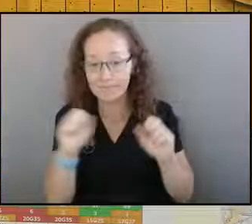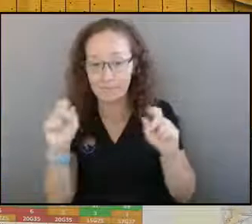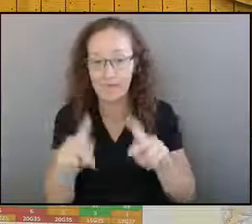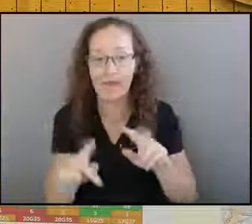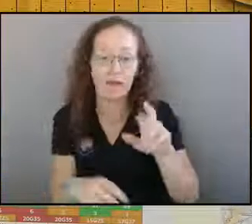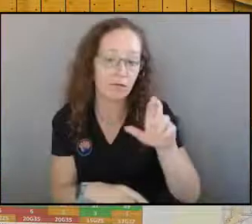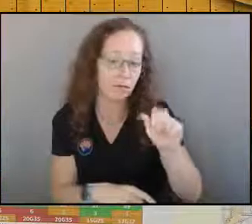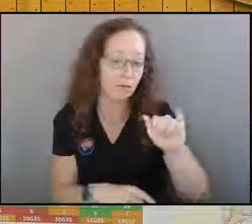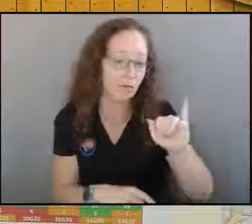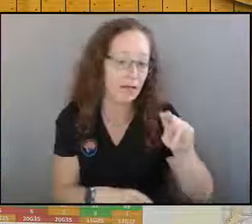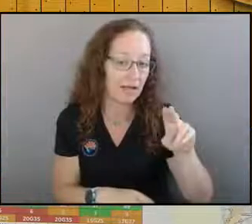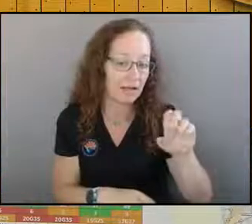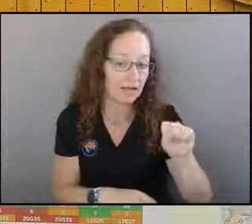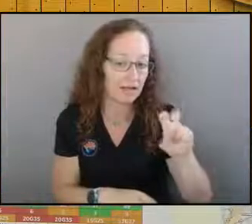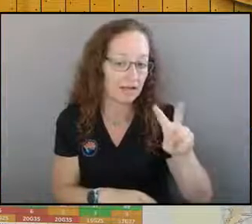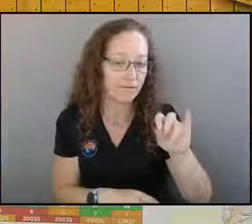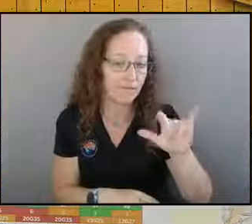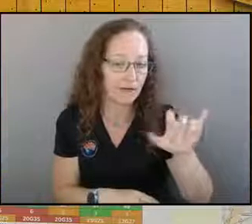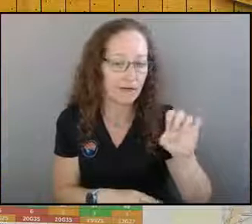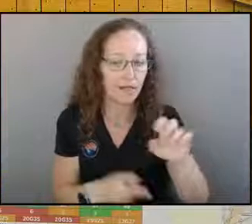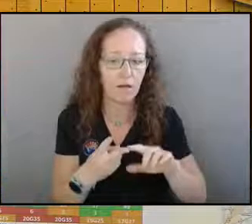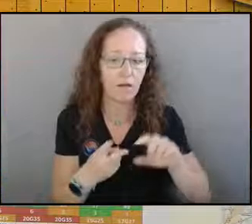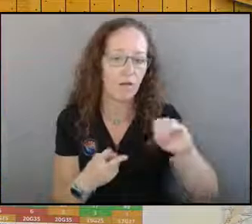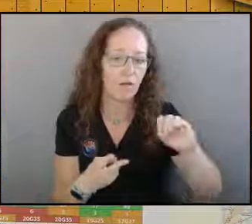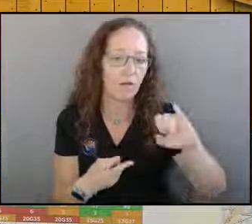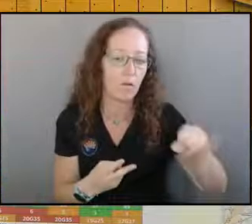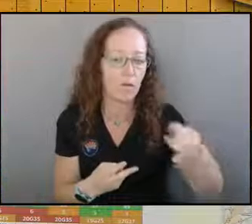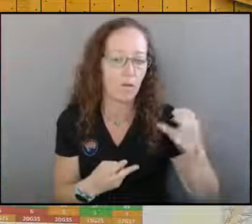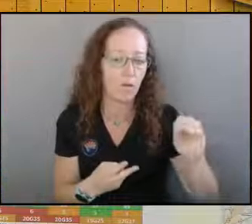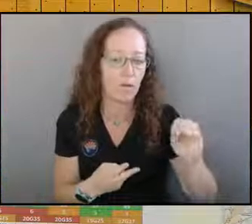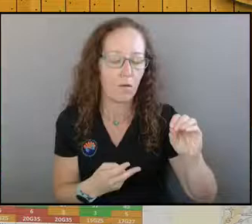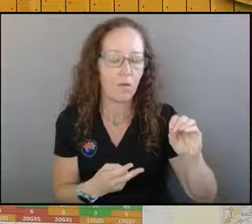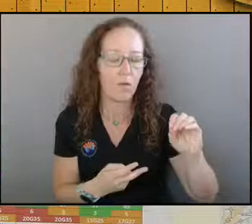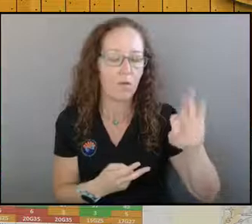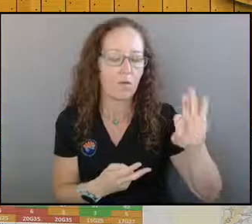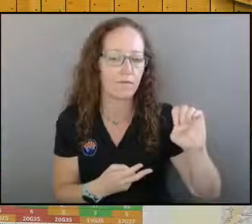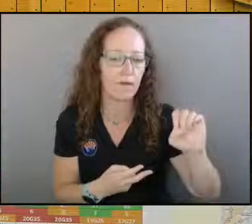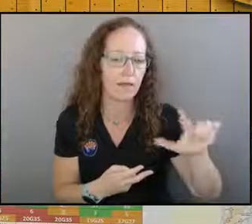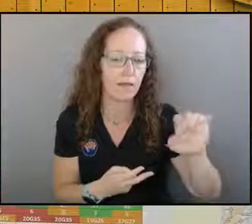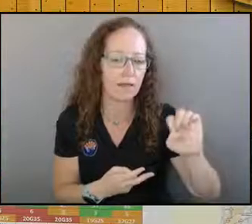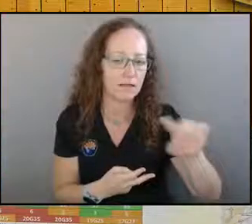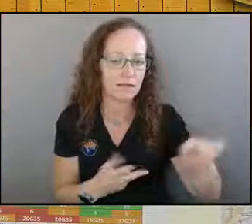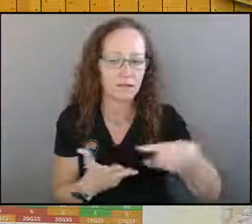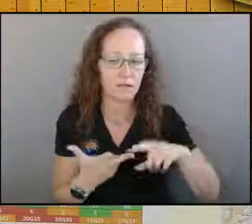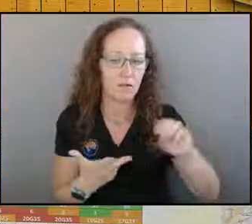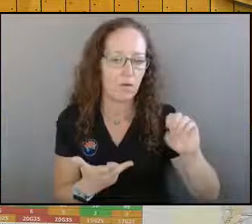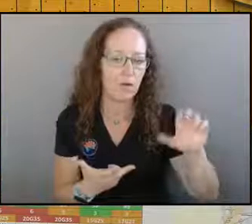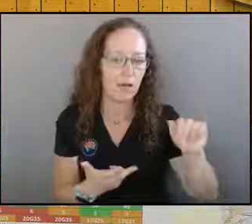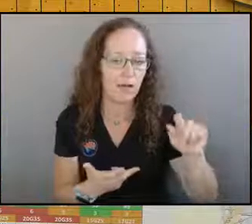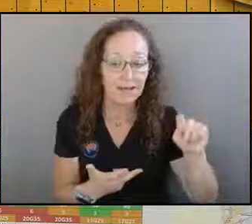Ojo Feliz, Ocate, and possibly part of